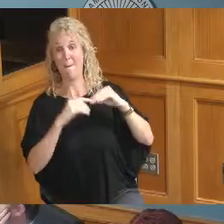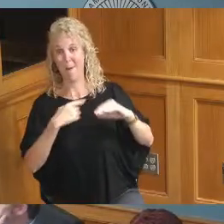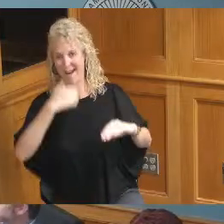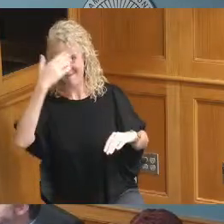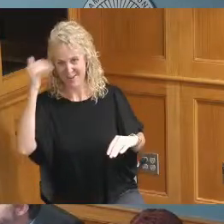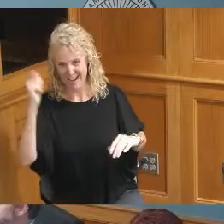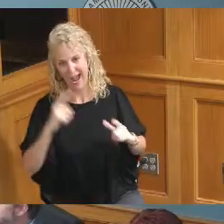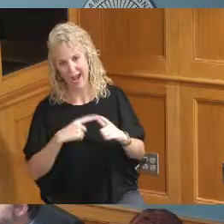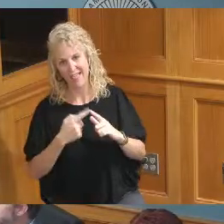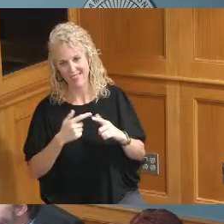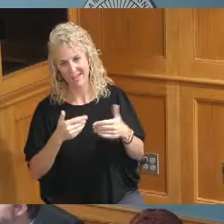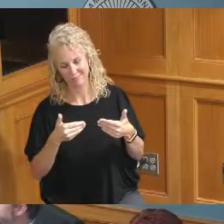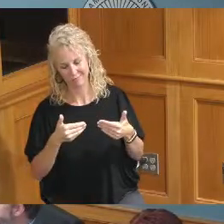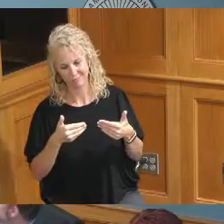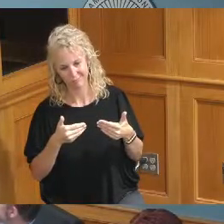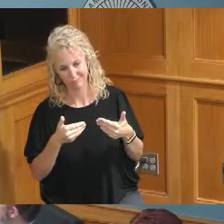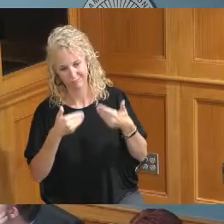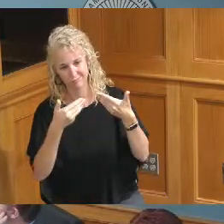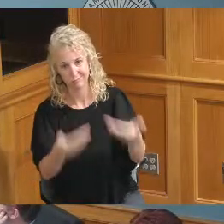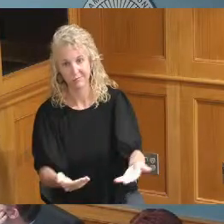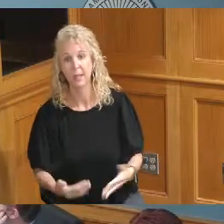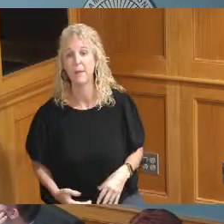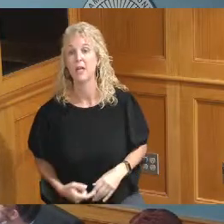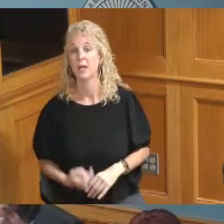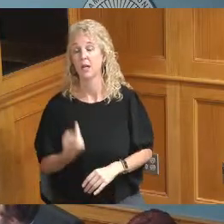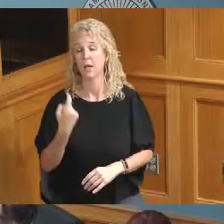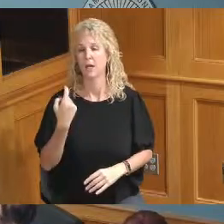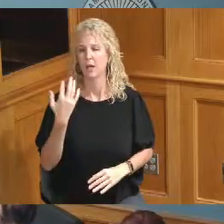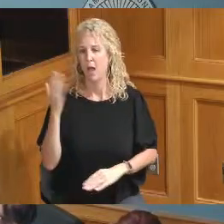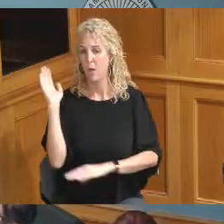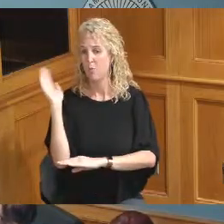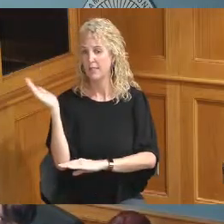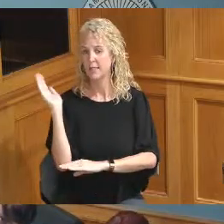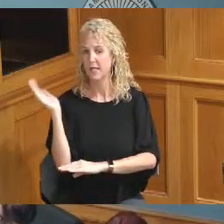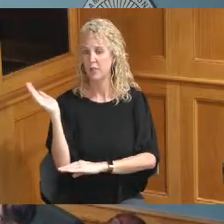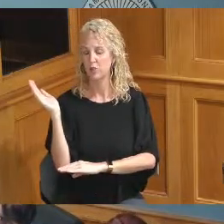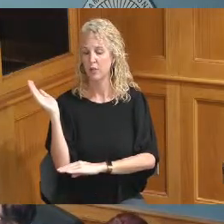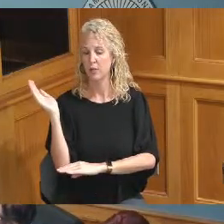we can go into not so much detail. We did have a presentation on the